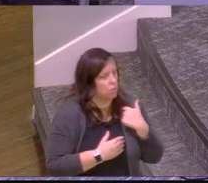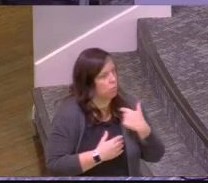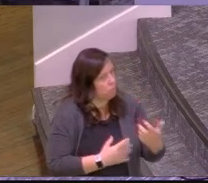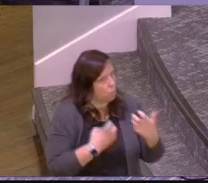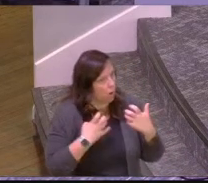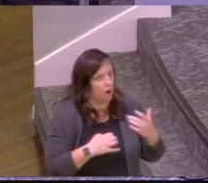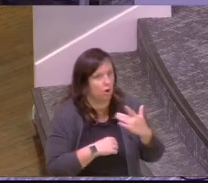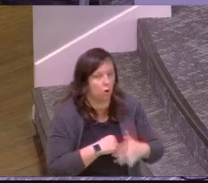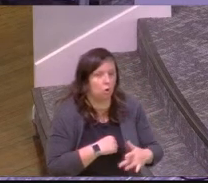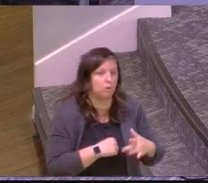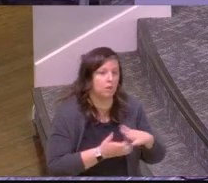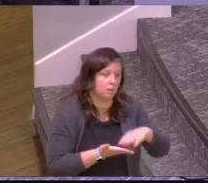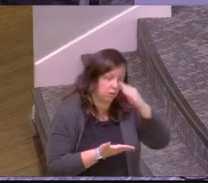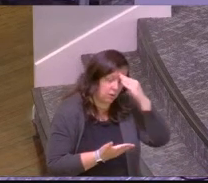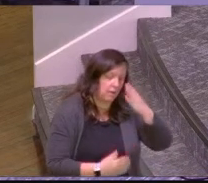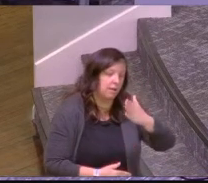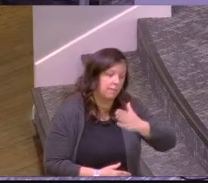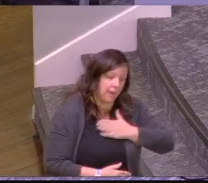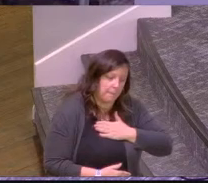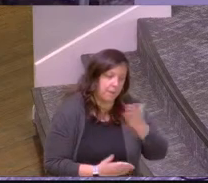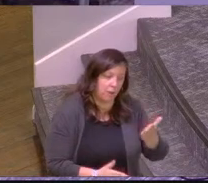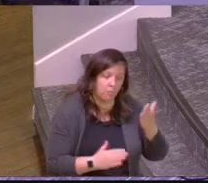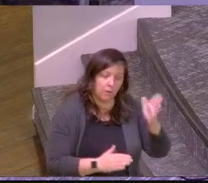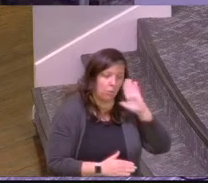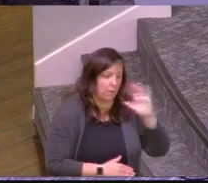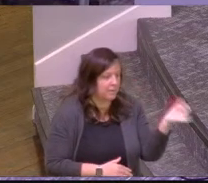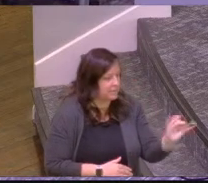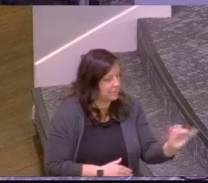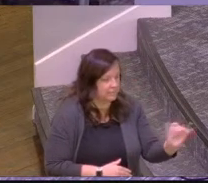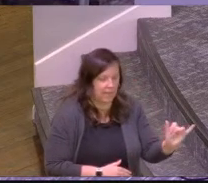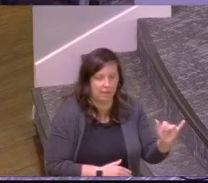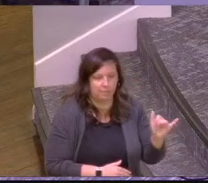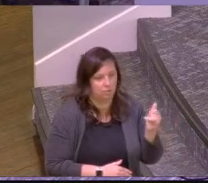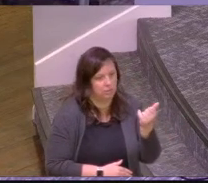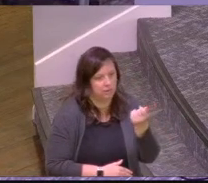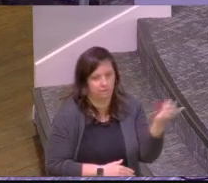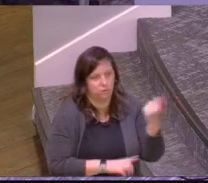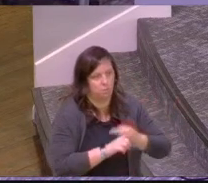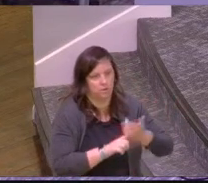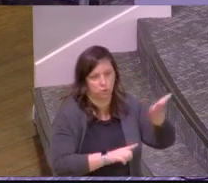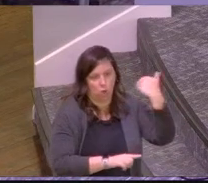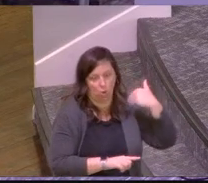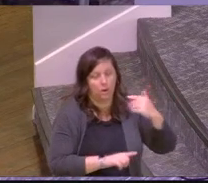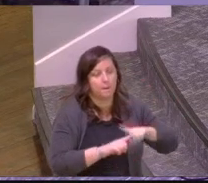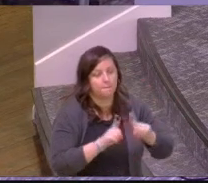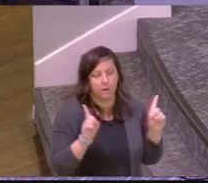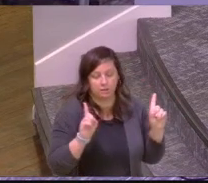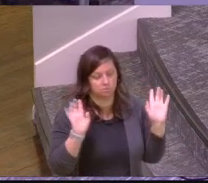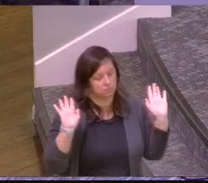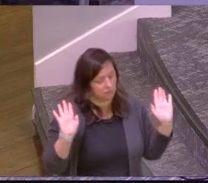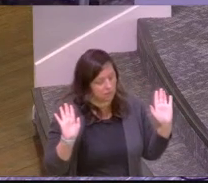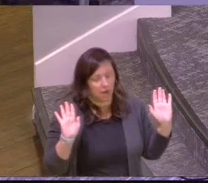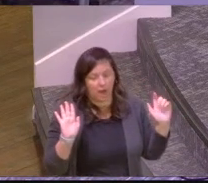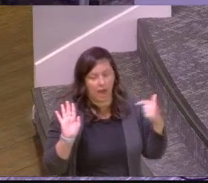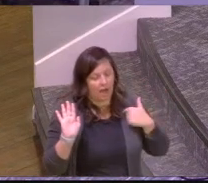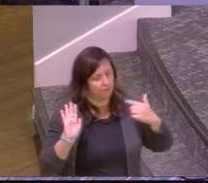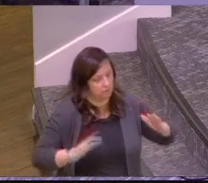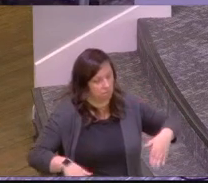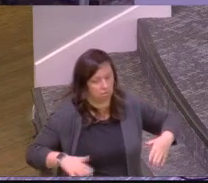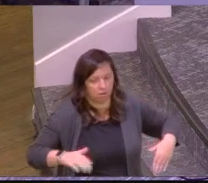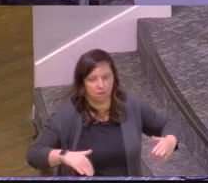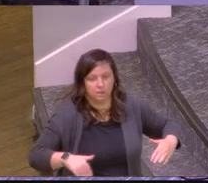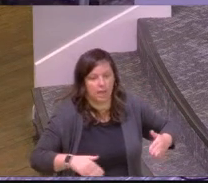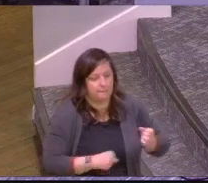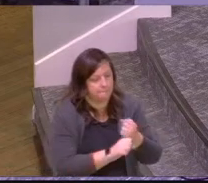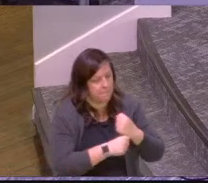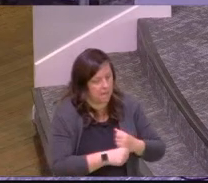my recommendation is going to be the same that it was a few months back. So, but I have not made a recommendation. There has